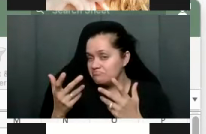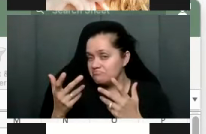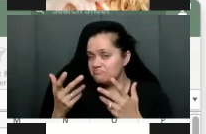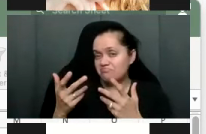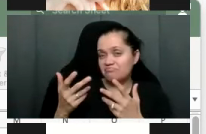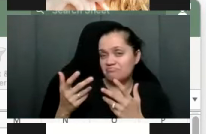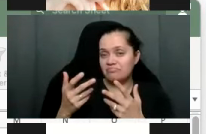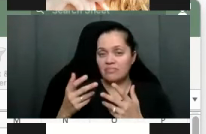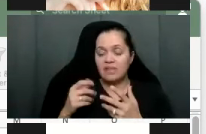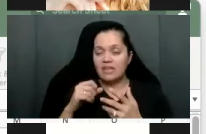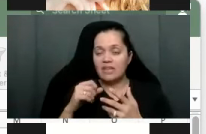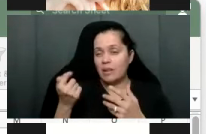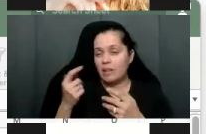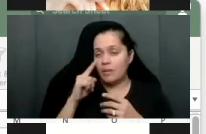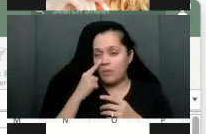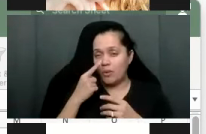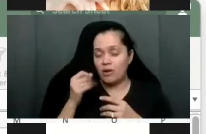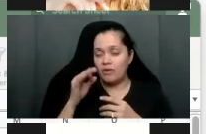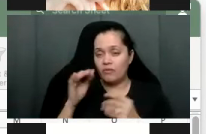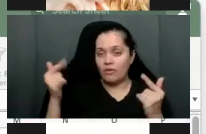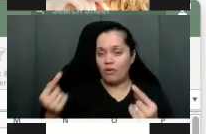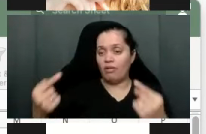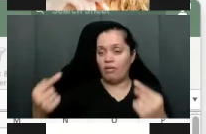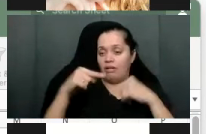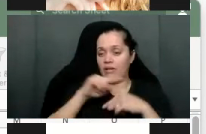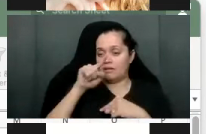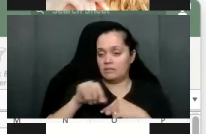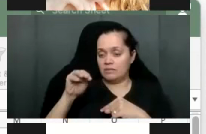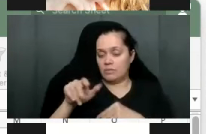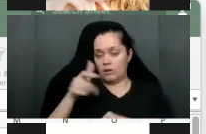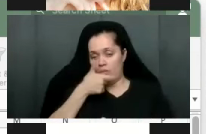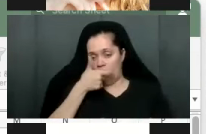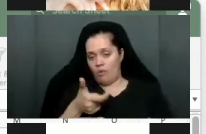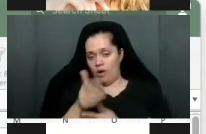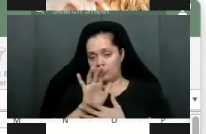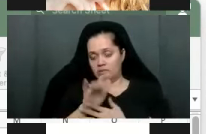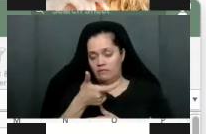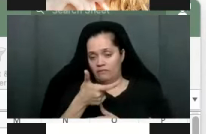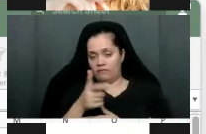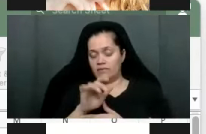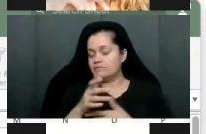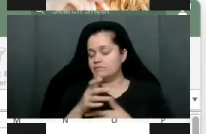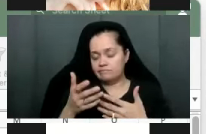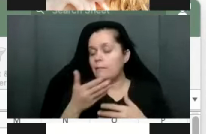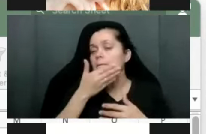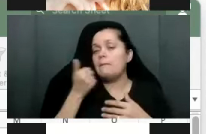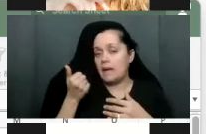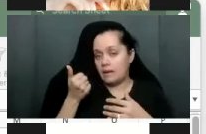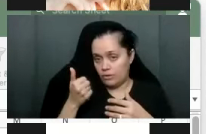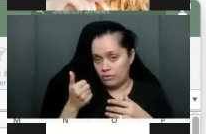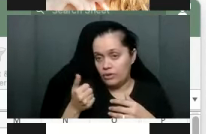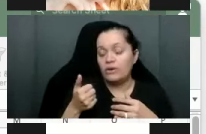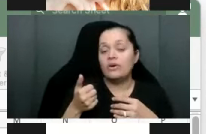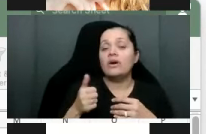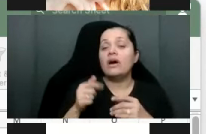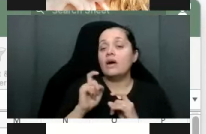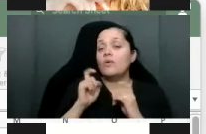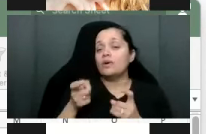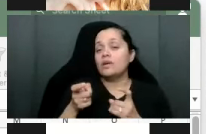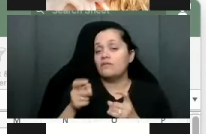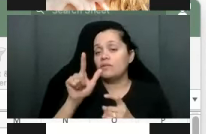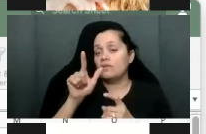of boring maybe if we all came to the Zoom room and just watched videos. So instead, I will give you the